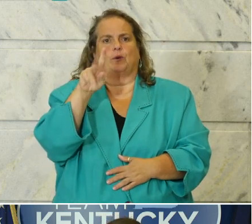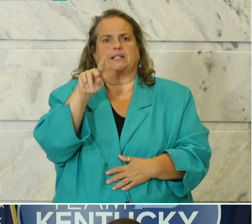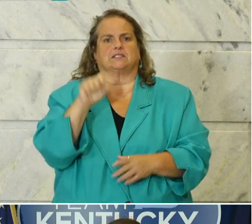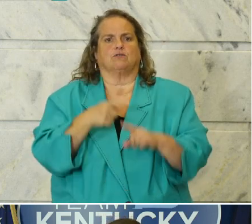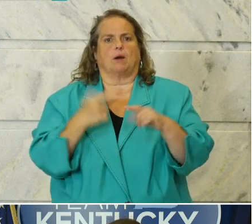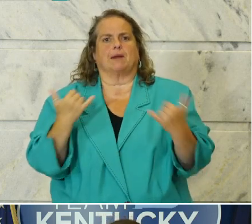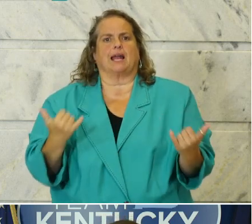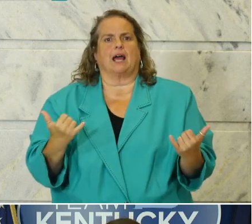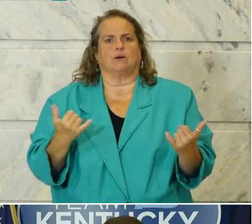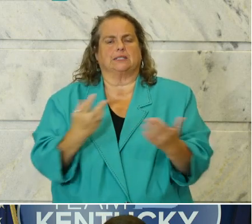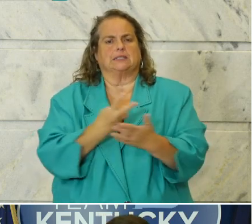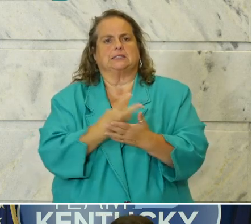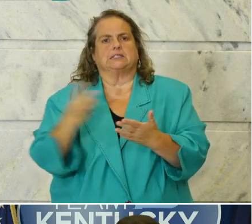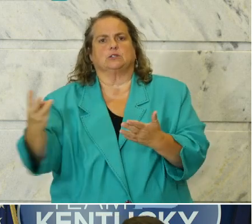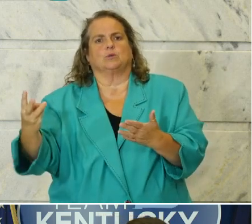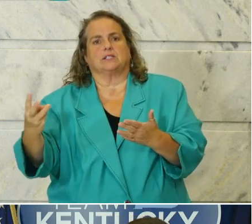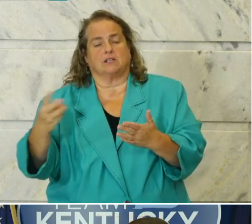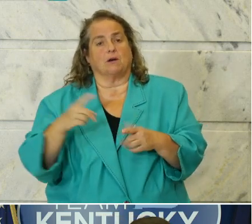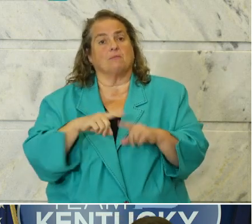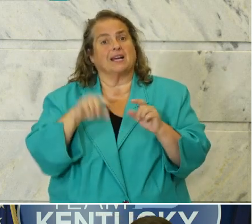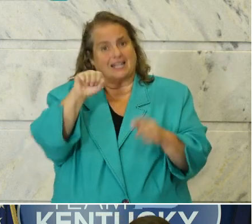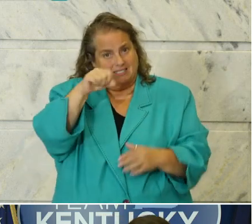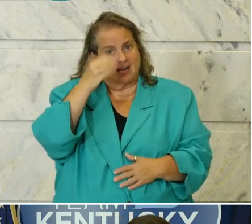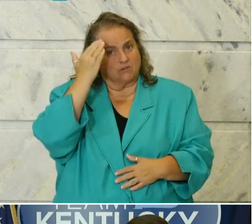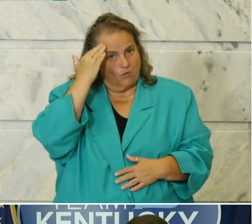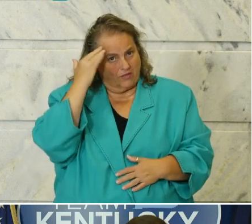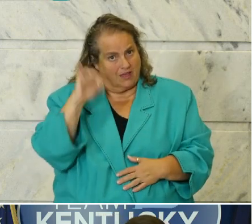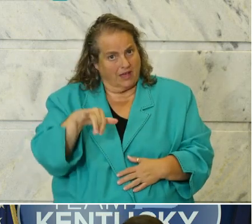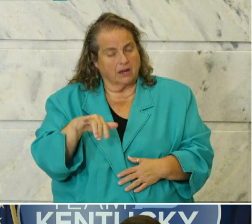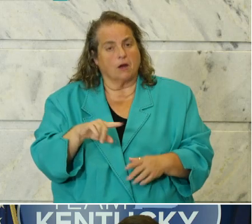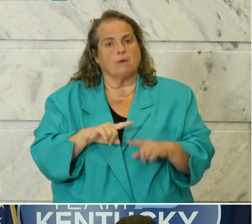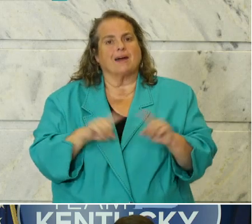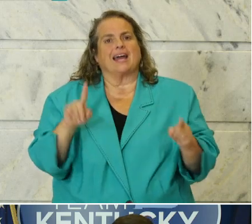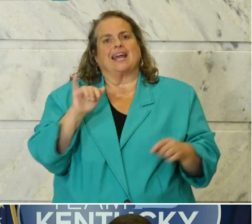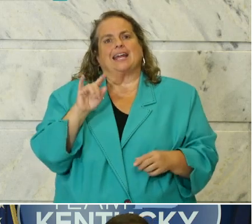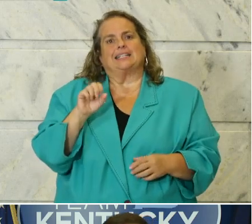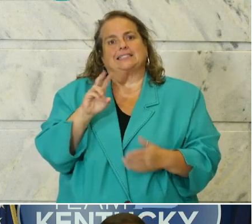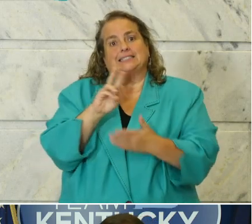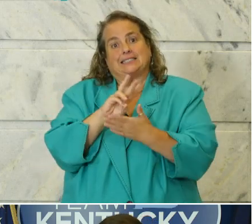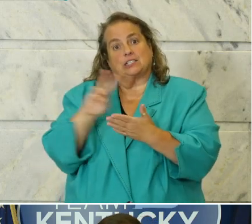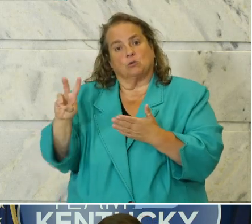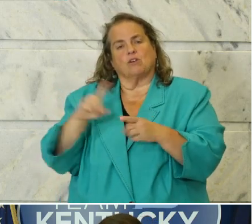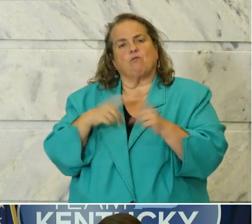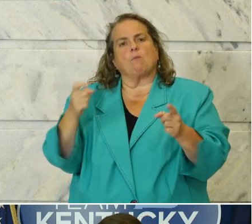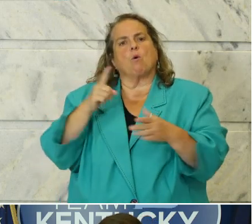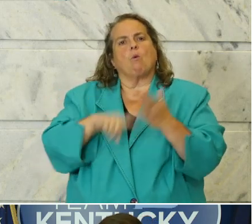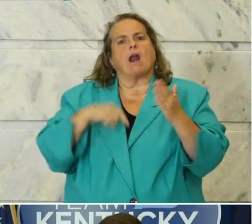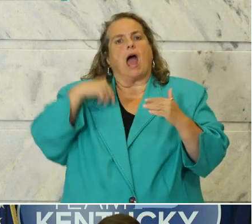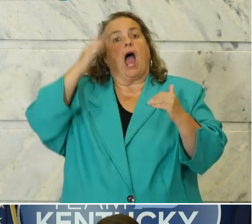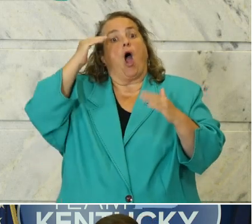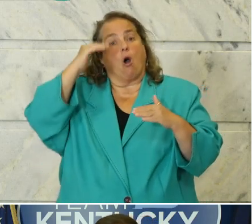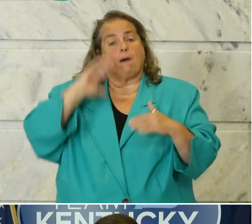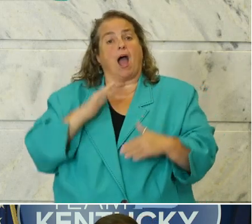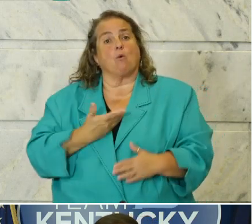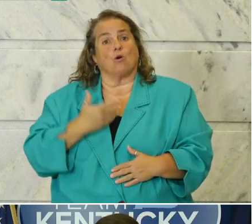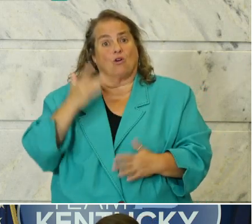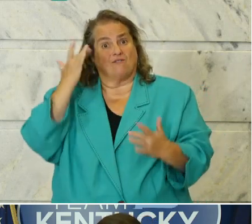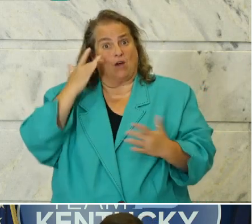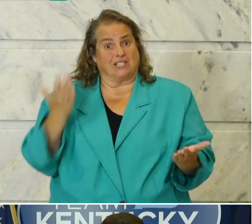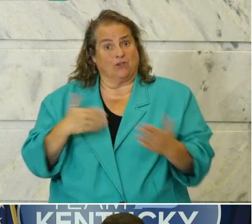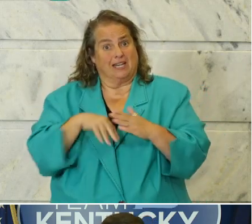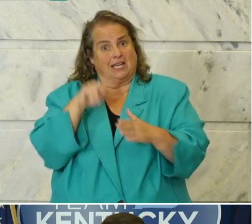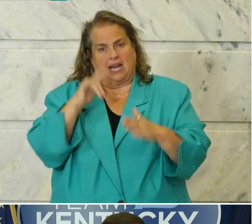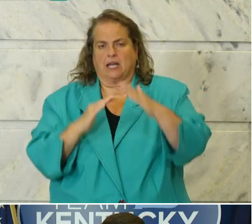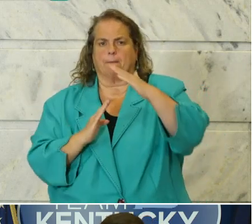now. But it's also 6 weeks from what I hope is the peak of this virus. 6 weeks from